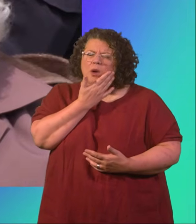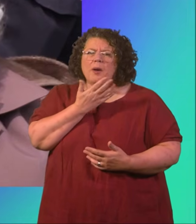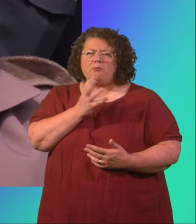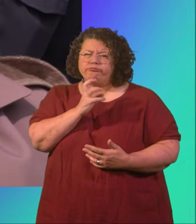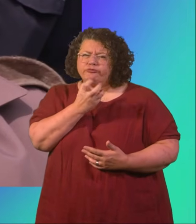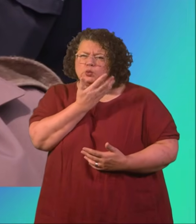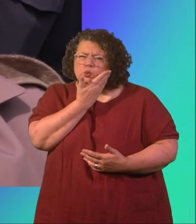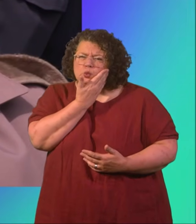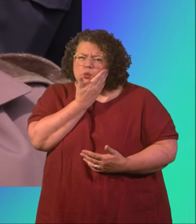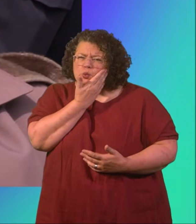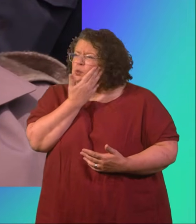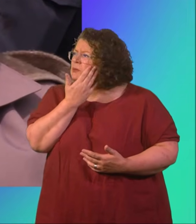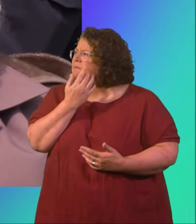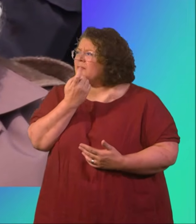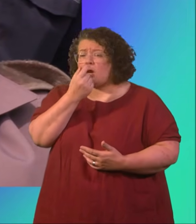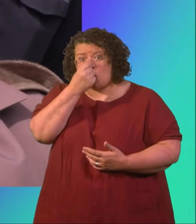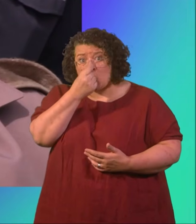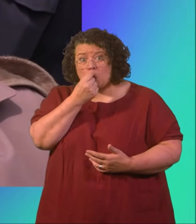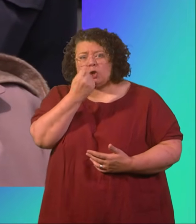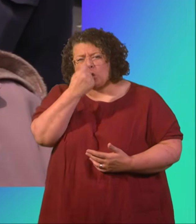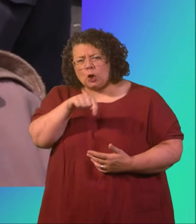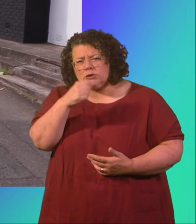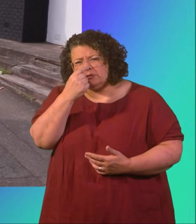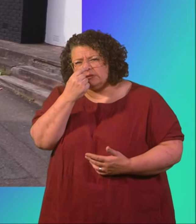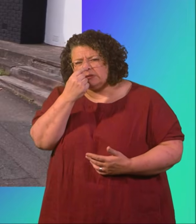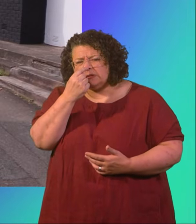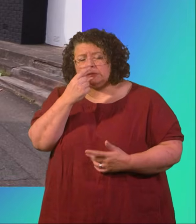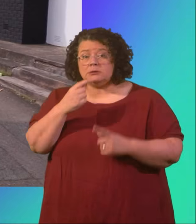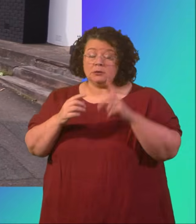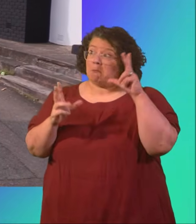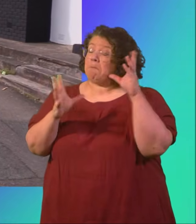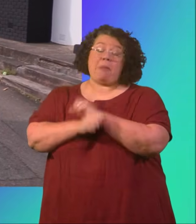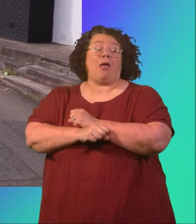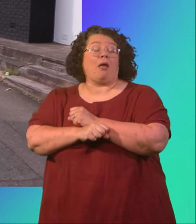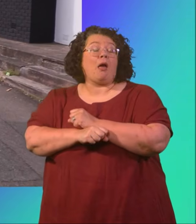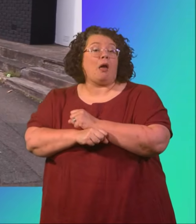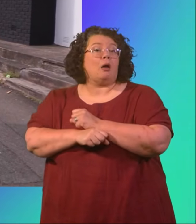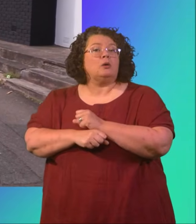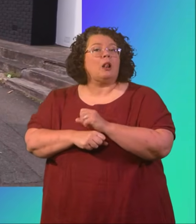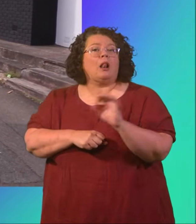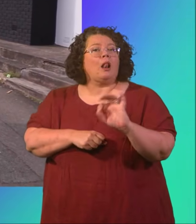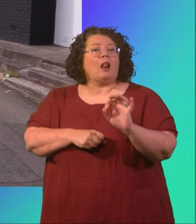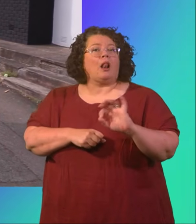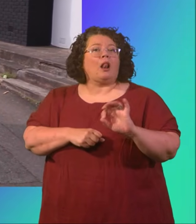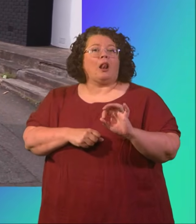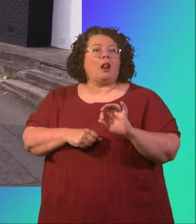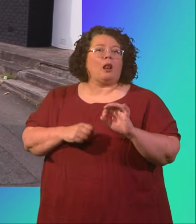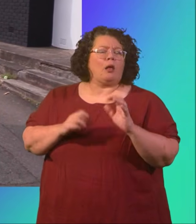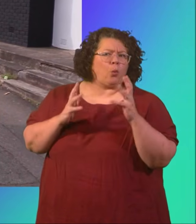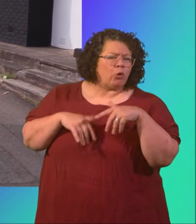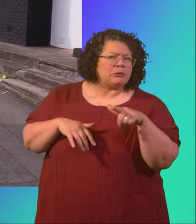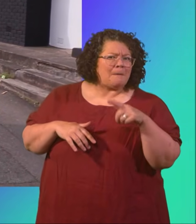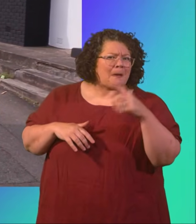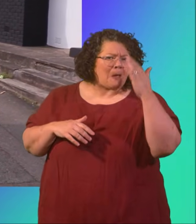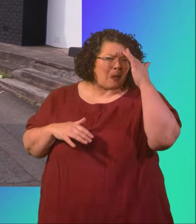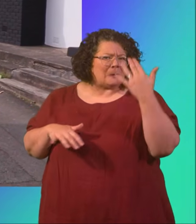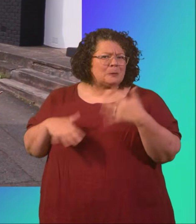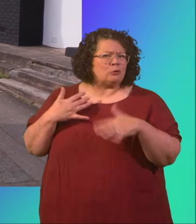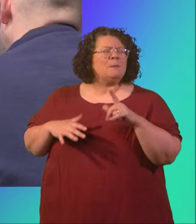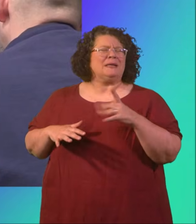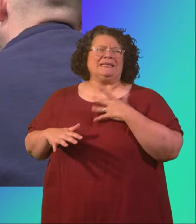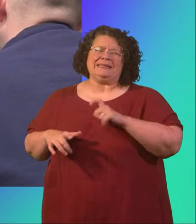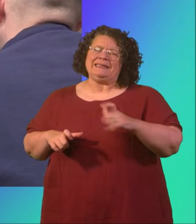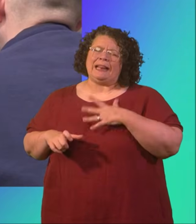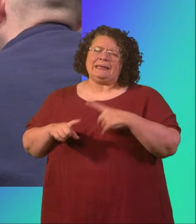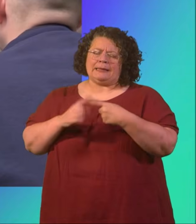side of her face and a little cut on her nose. She's not been unconscious, so we've not concerned too much about a head injury, but we need to get some x-rays on her face and make sure she's not broken